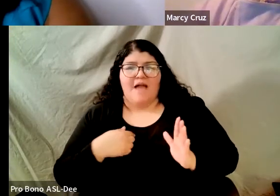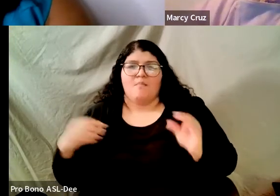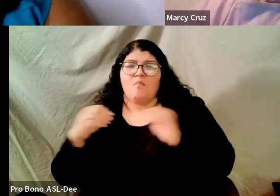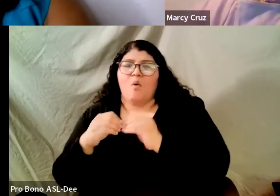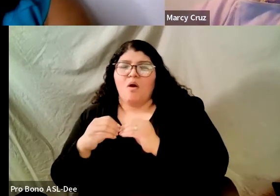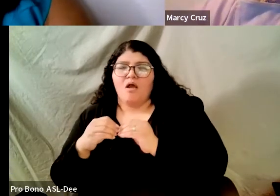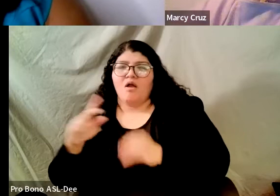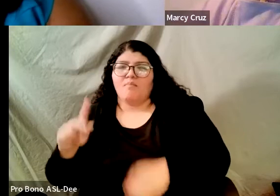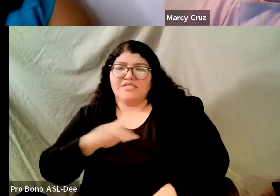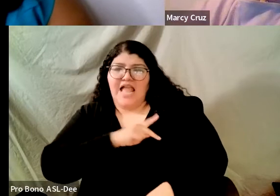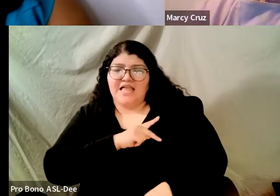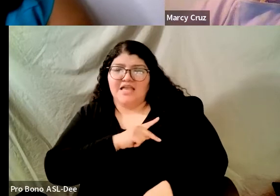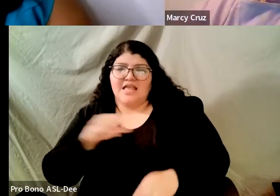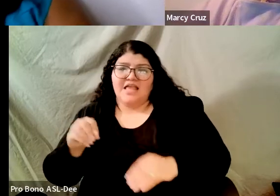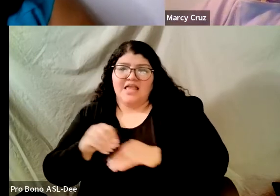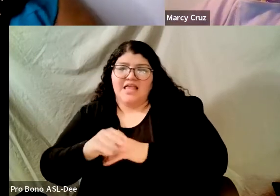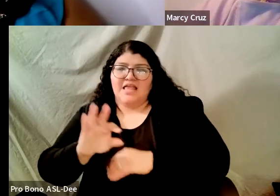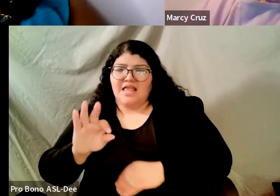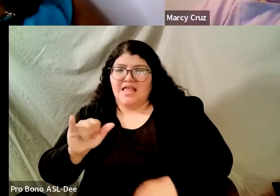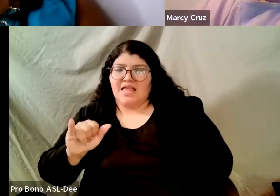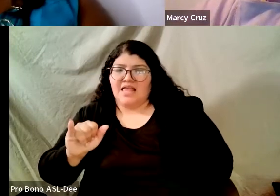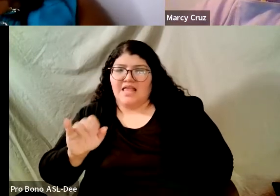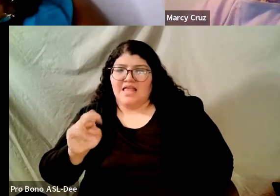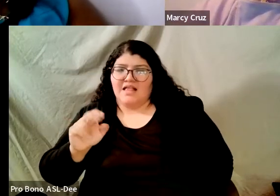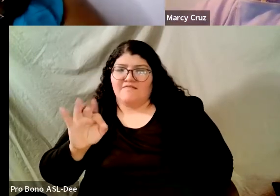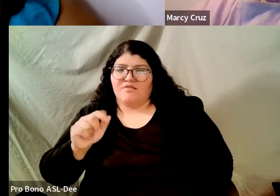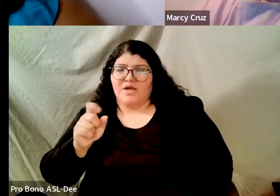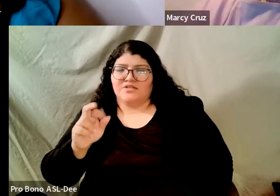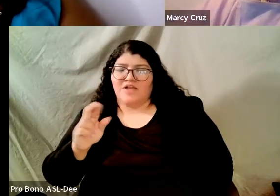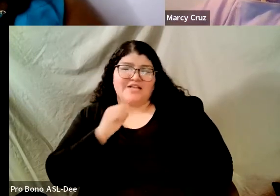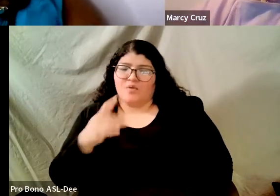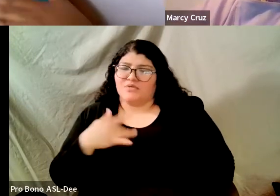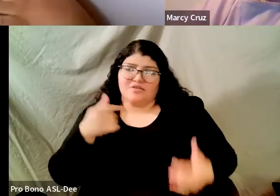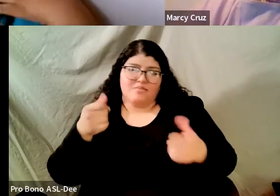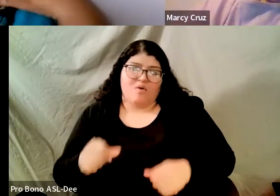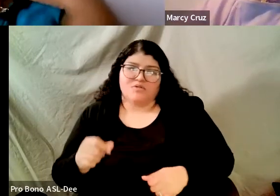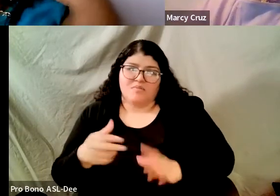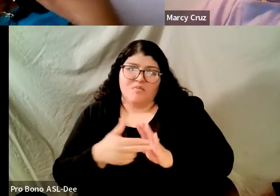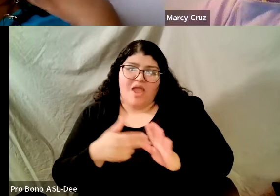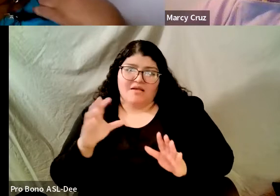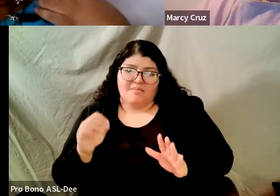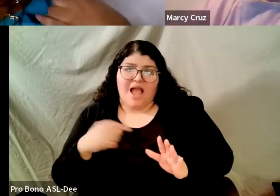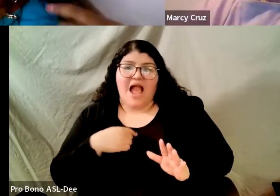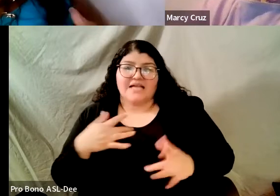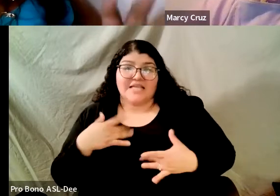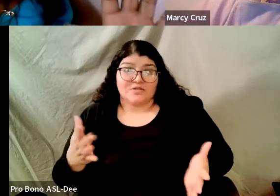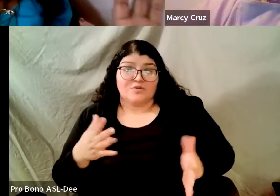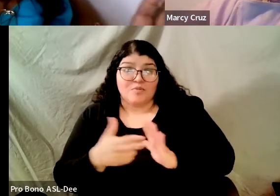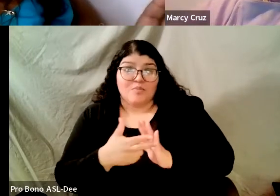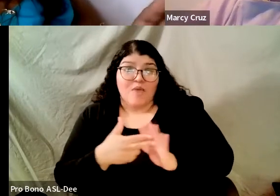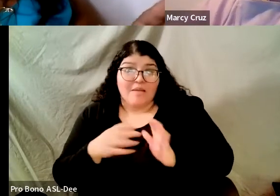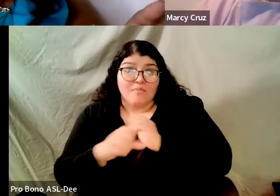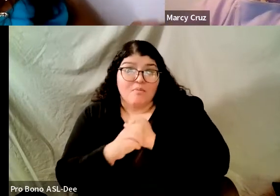type. So like if you go to my social media, I don't really post a lot of outfits and clothes for brands. I'm more about promoting the Chenese Lewis brand than I